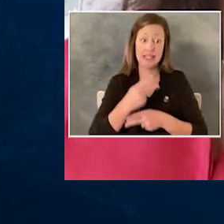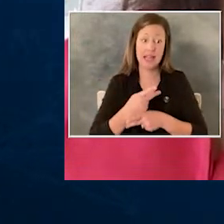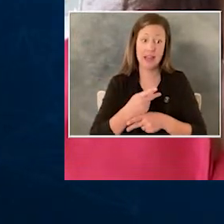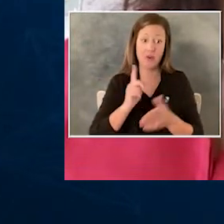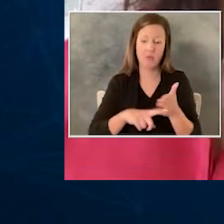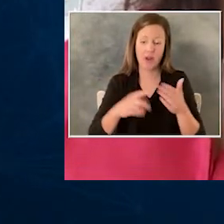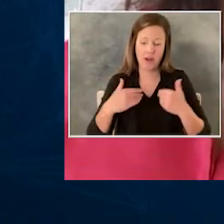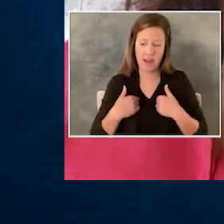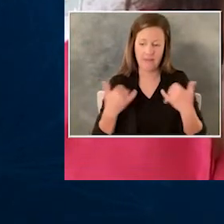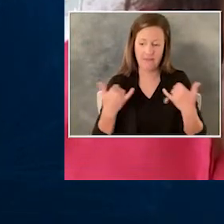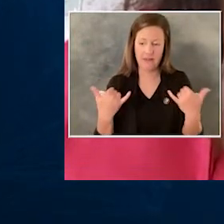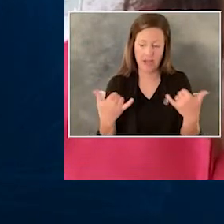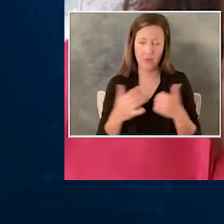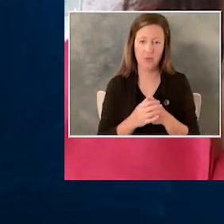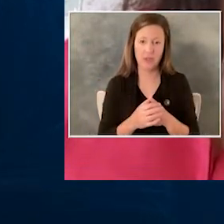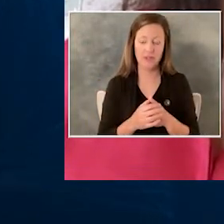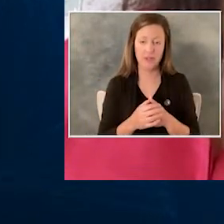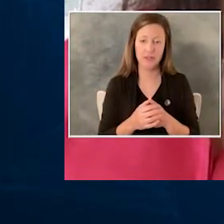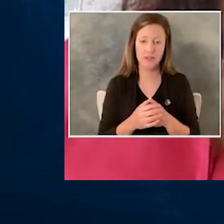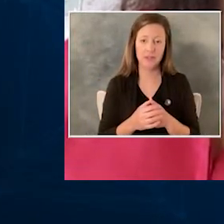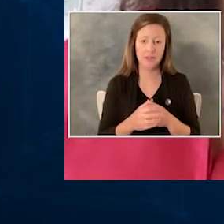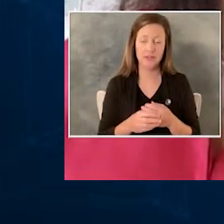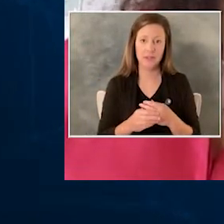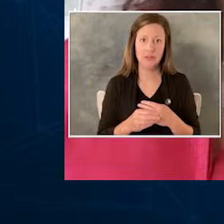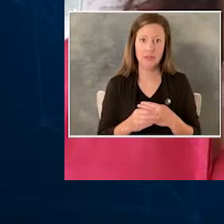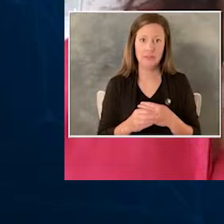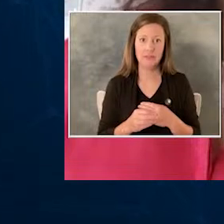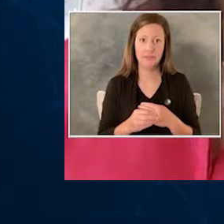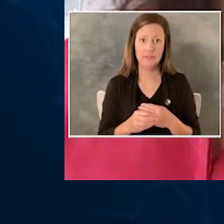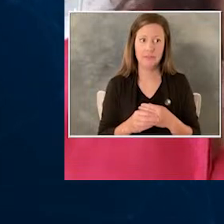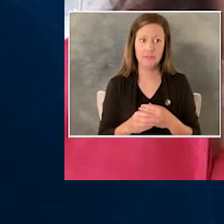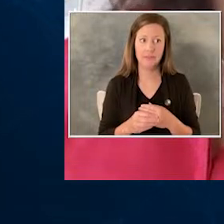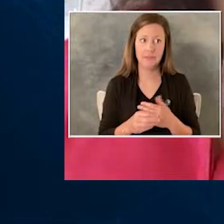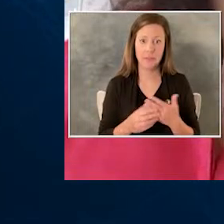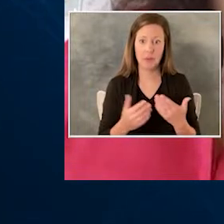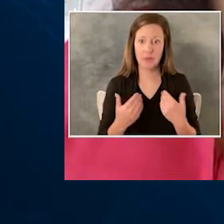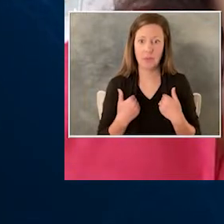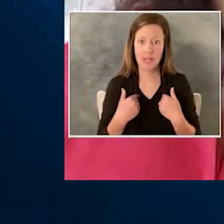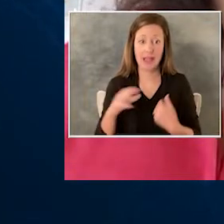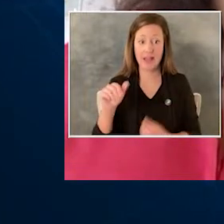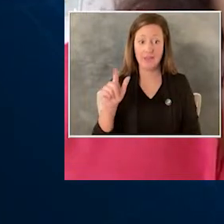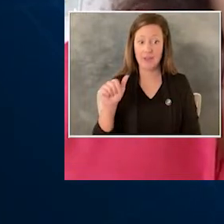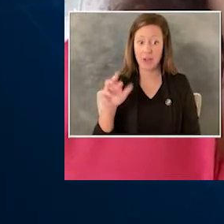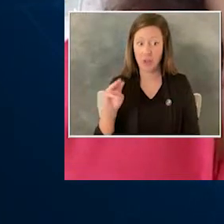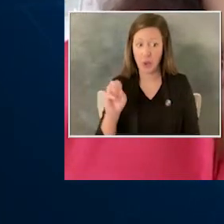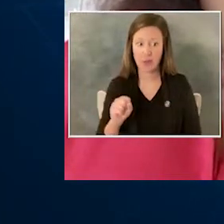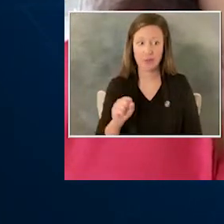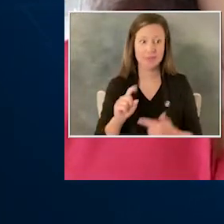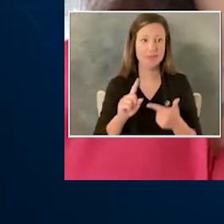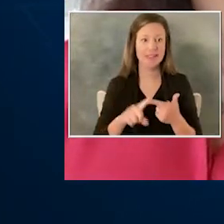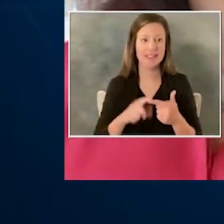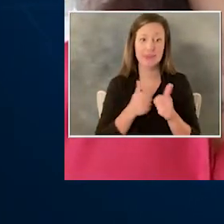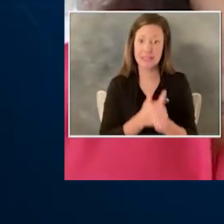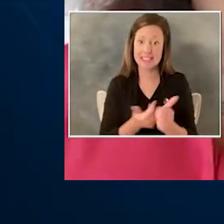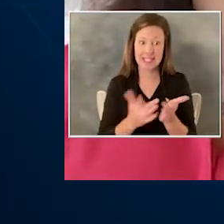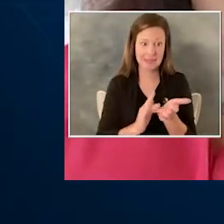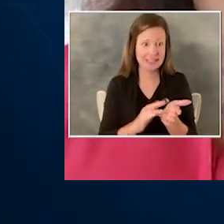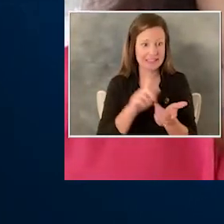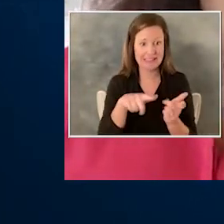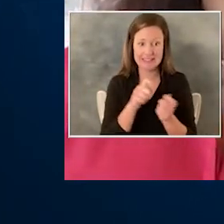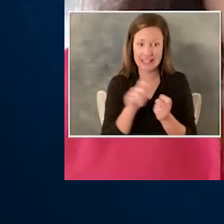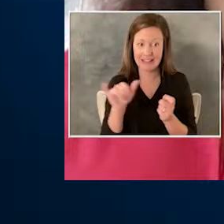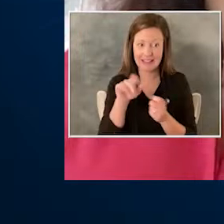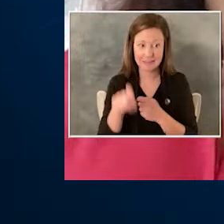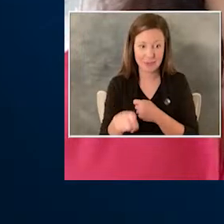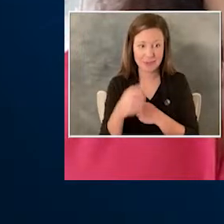have. You know, we got alarms, we take the medication, exactly,